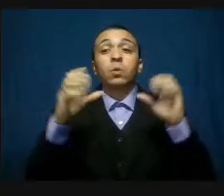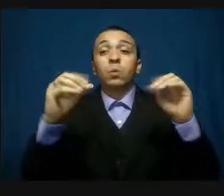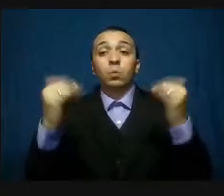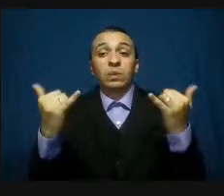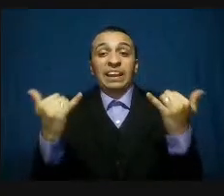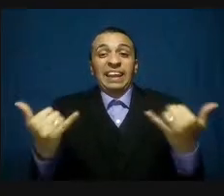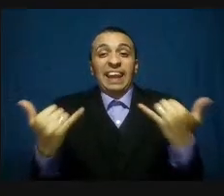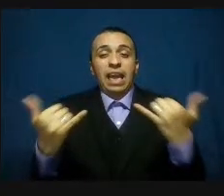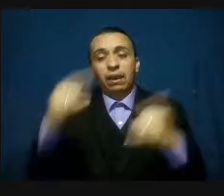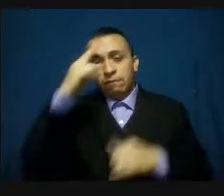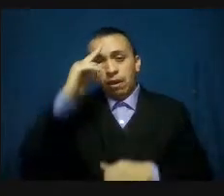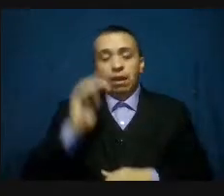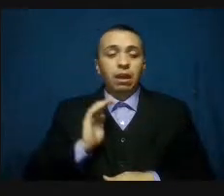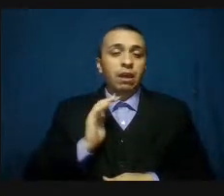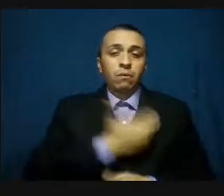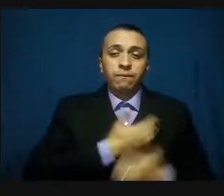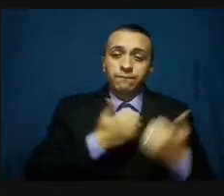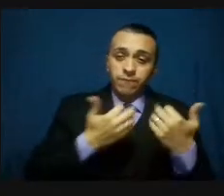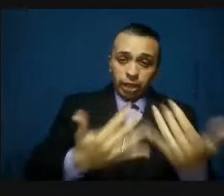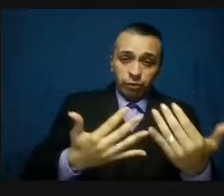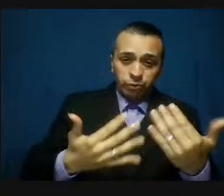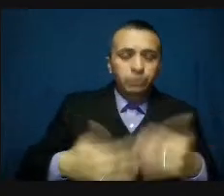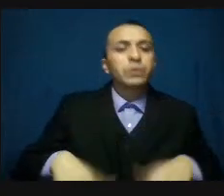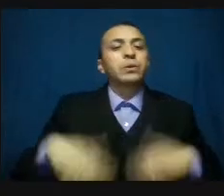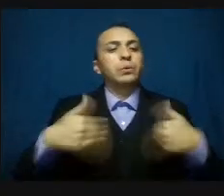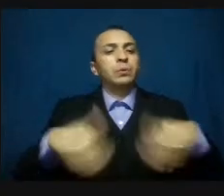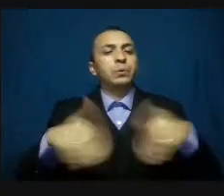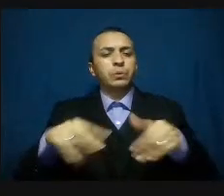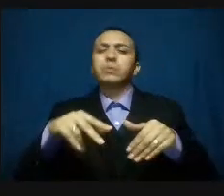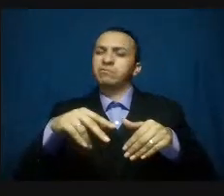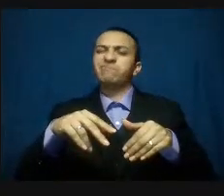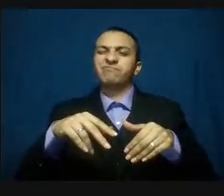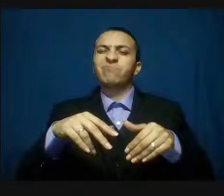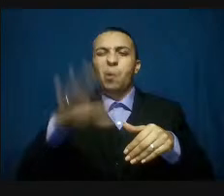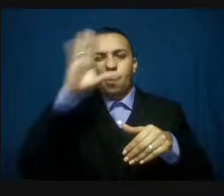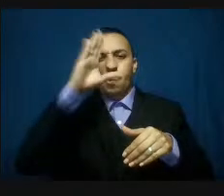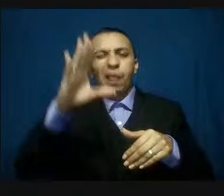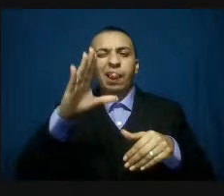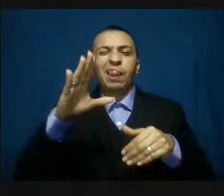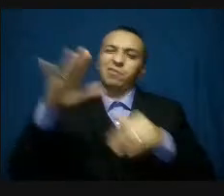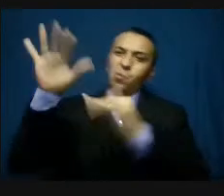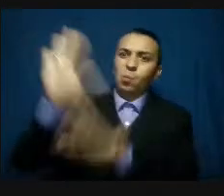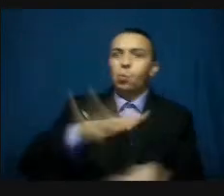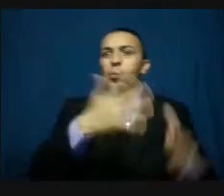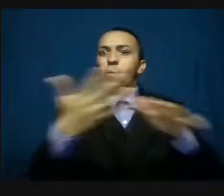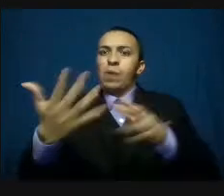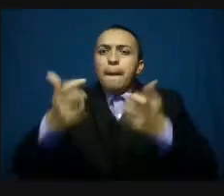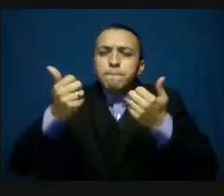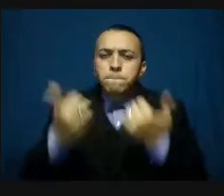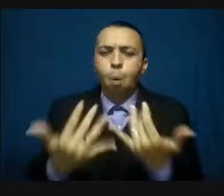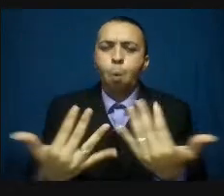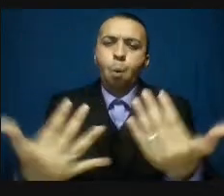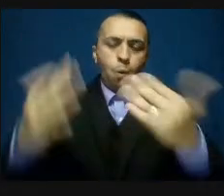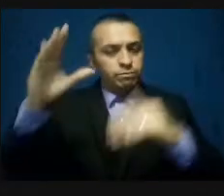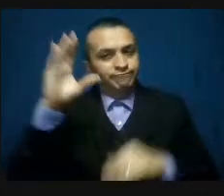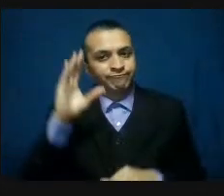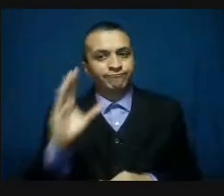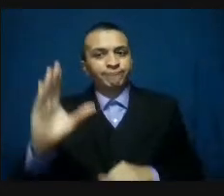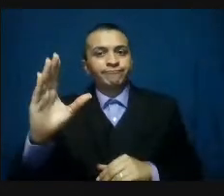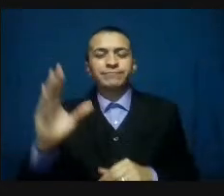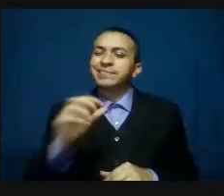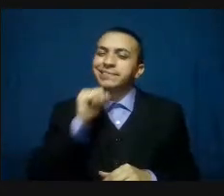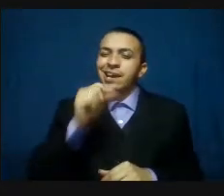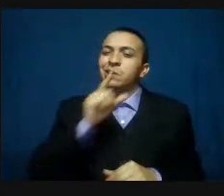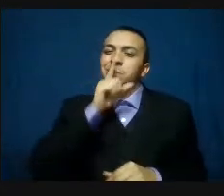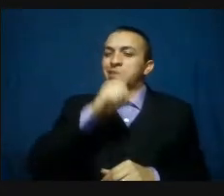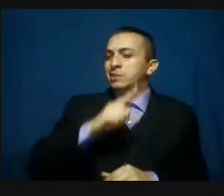through the upcoming week is mainly terrain-driven winds, meaning that overnight, we'll see a downslope component to the winds, and then during the afternoons,